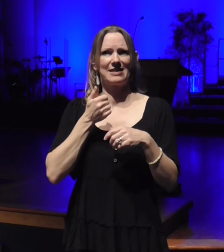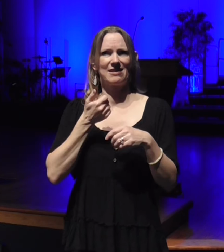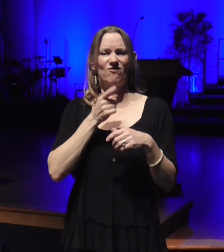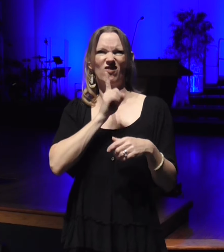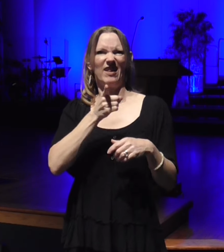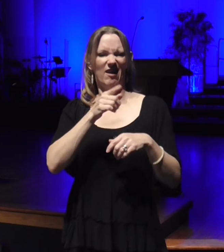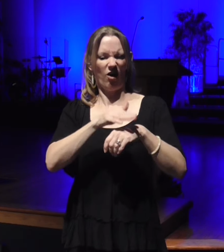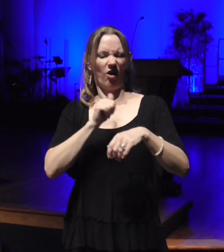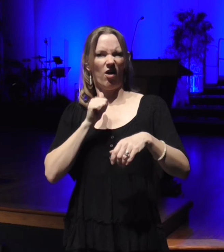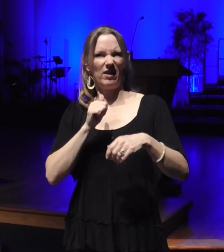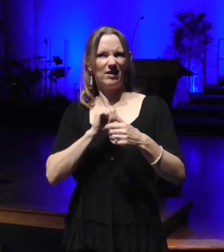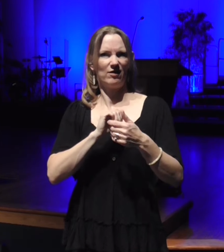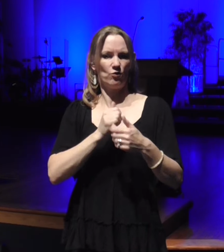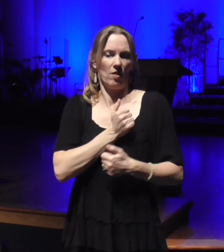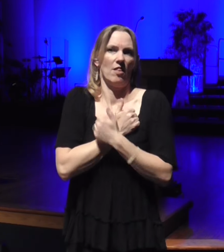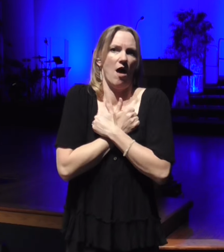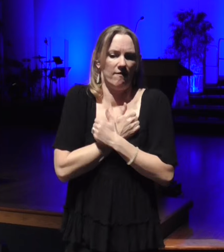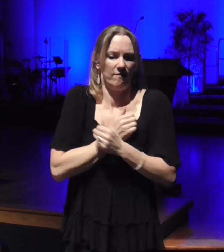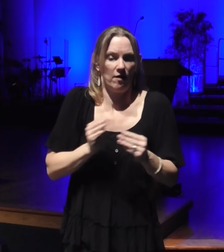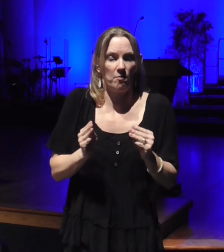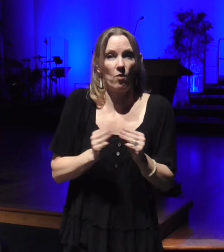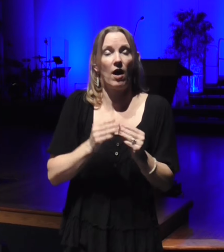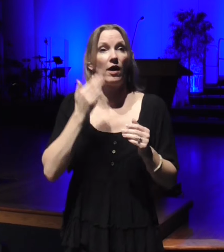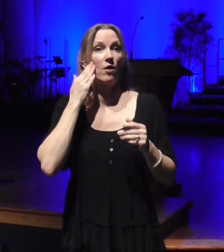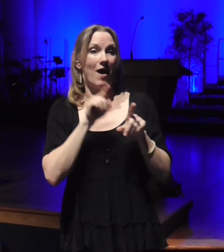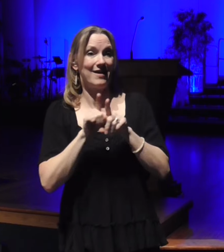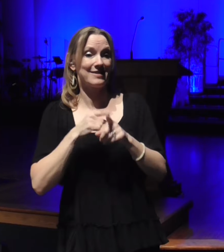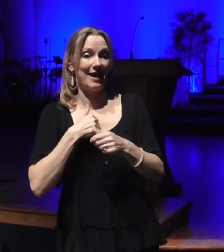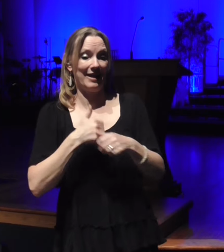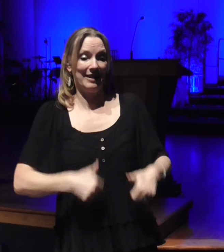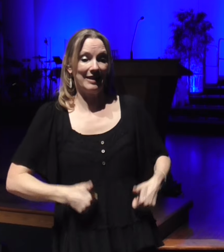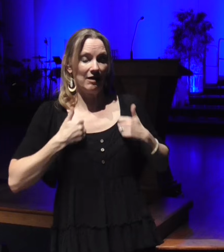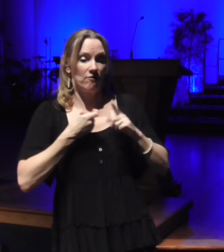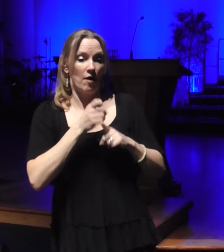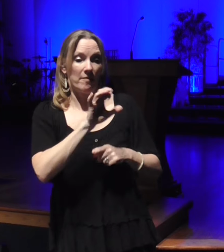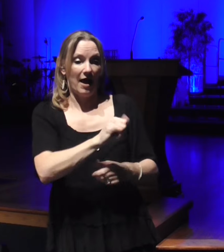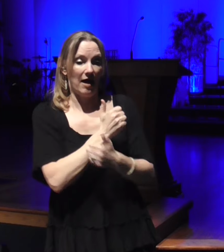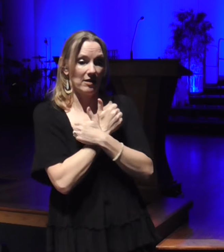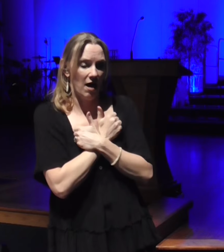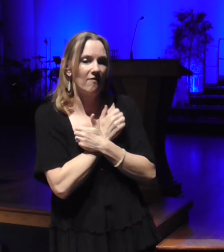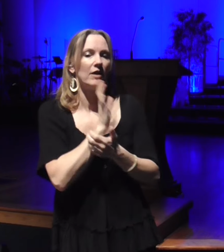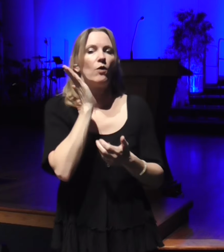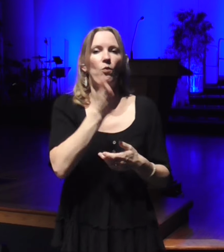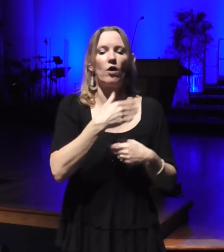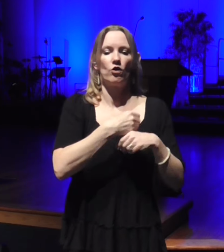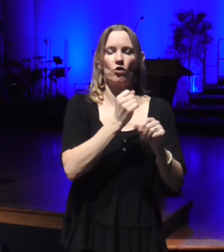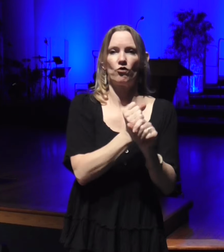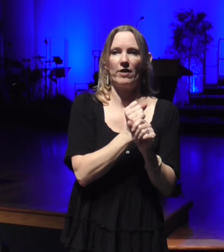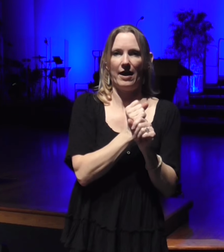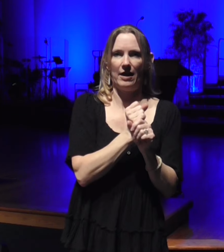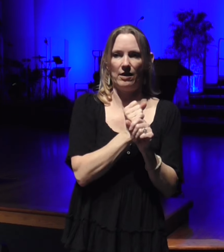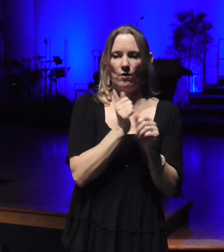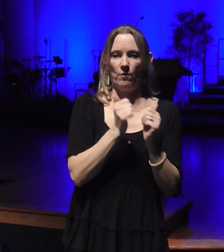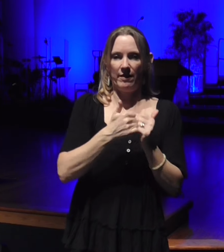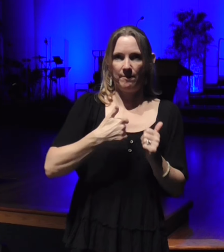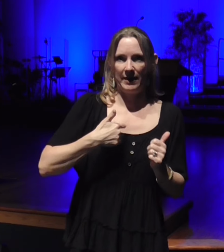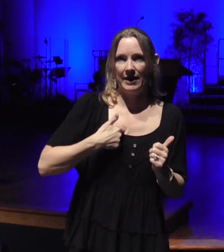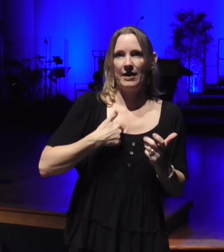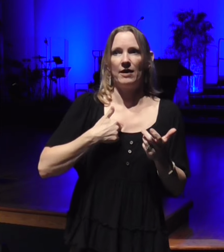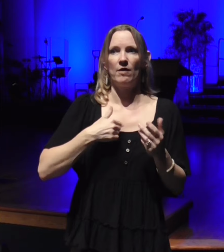that much more. And I know that as I live from that love, that it co-creates with an incredible